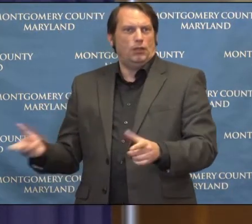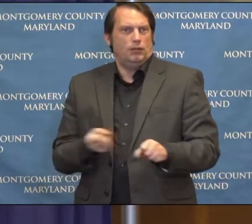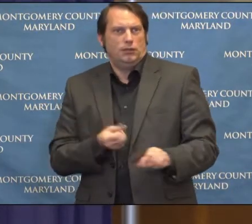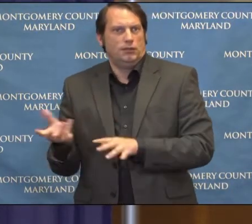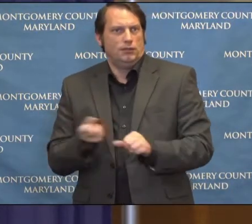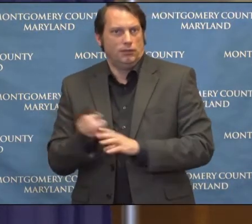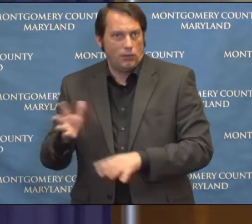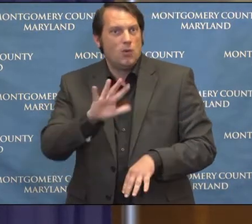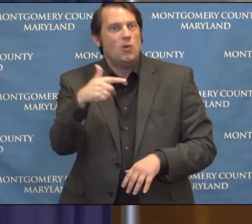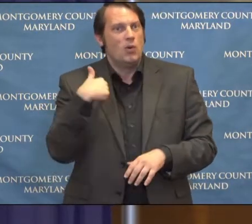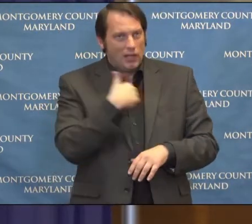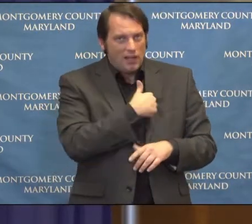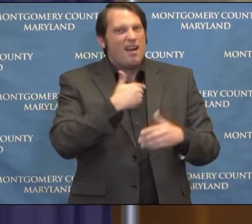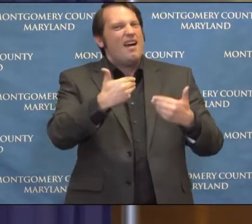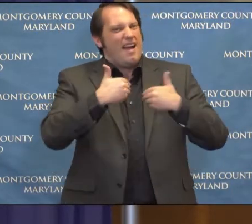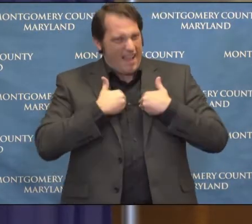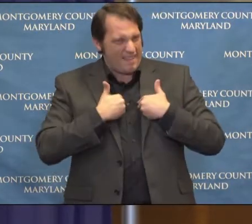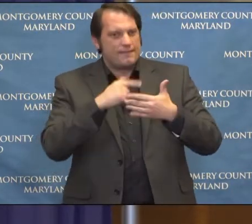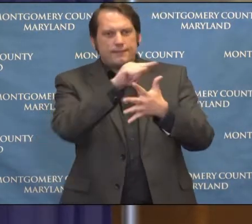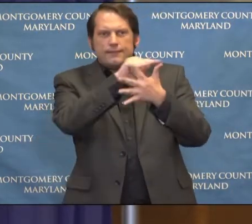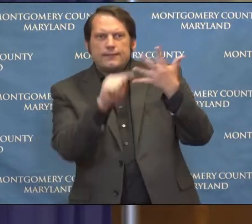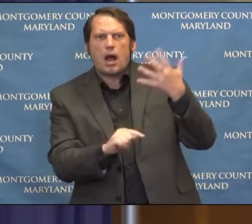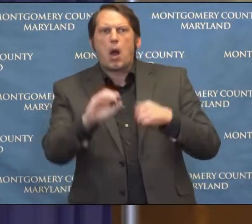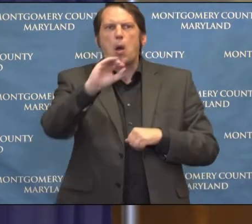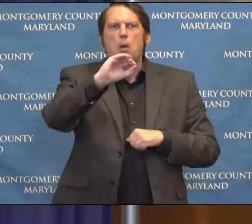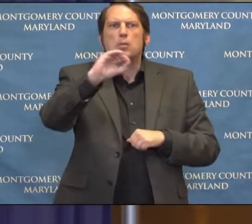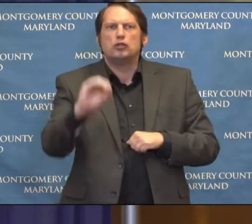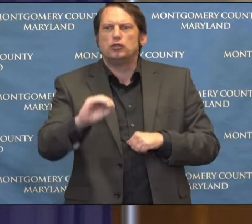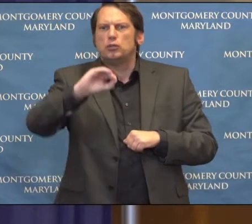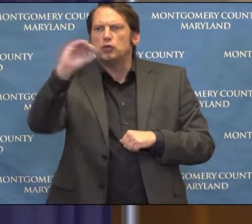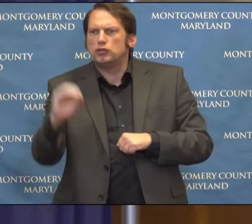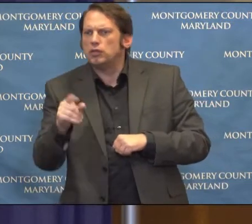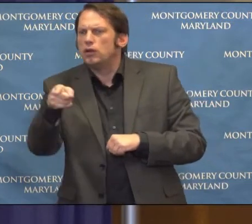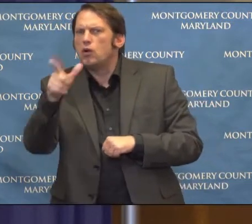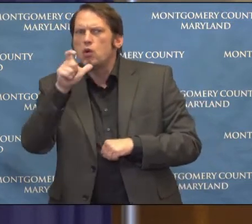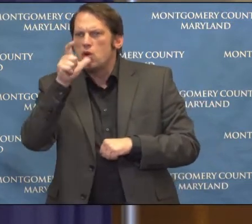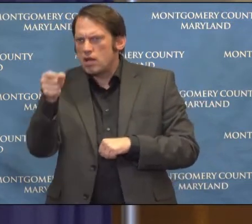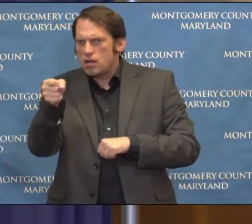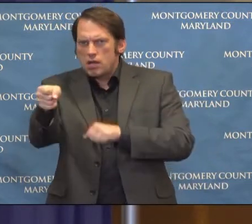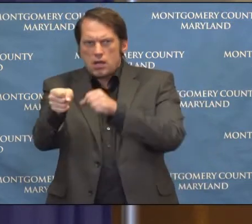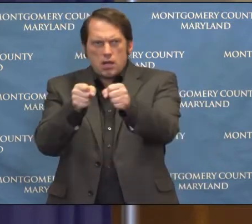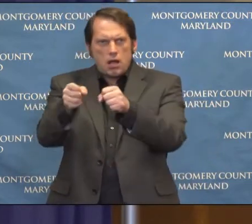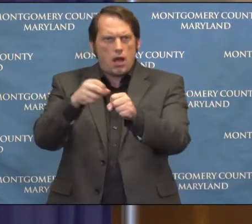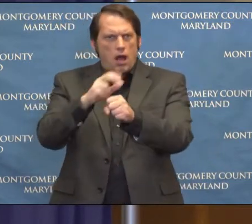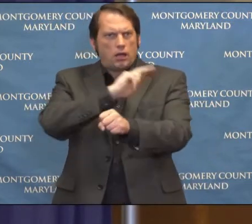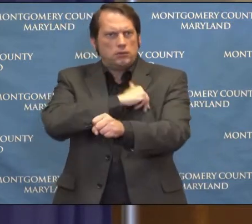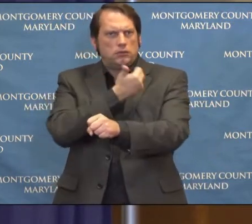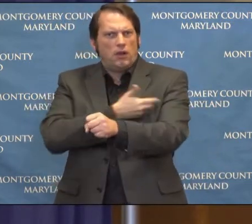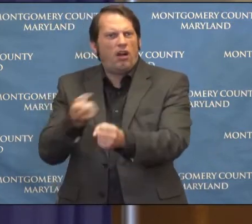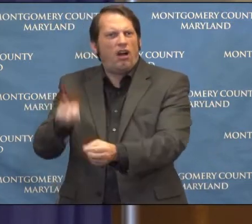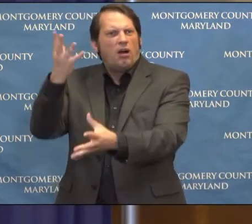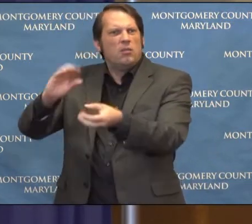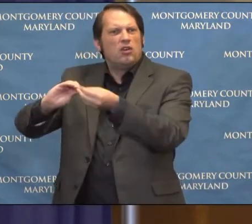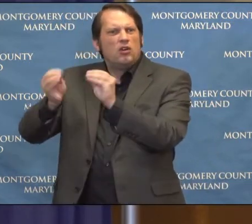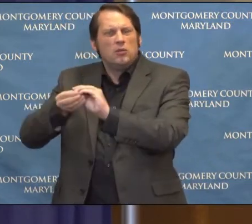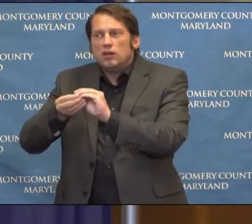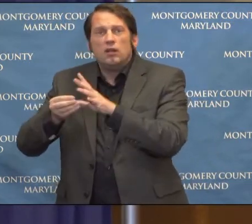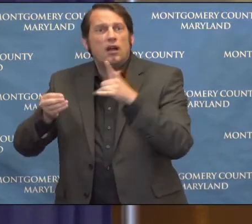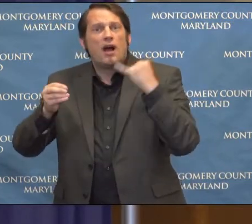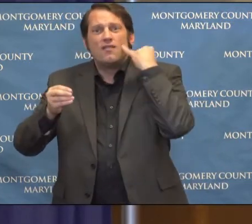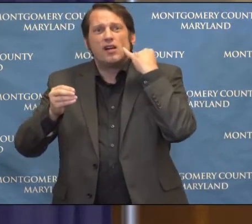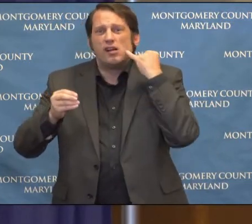percentage of people hospitalized. So let's say overnight we see 500 new cases and 25% of those are